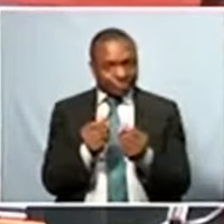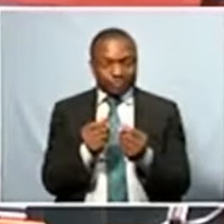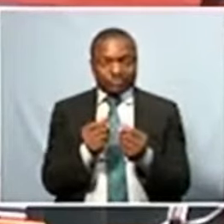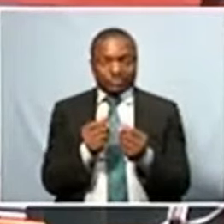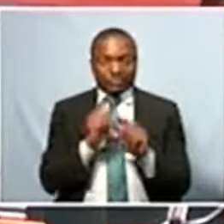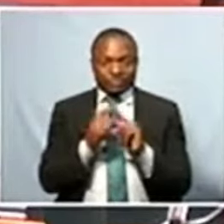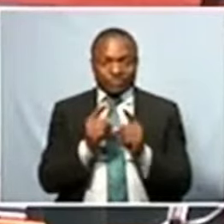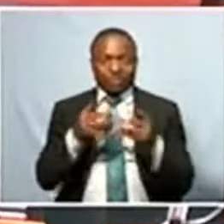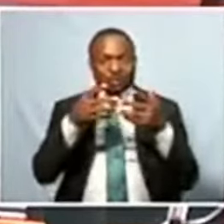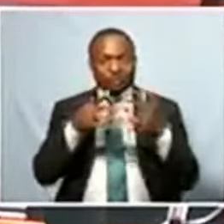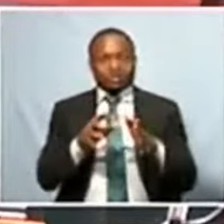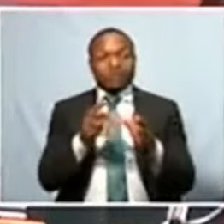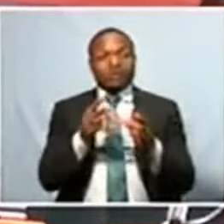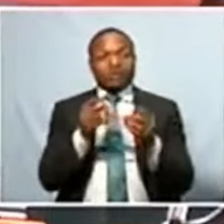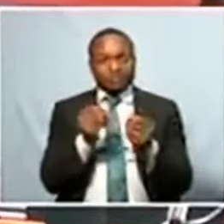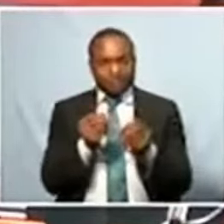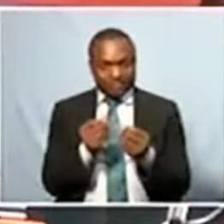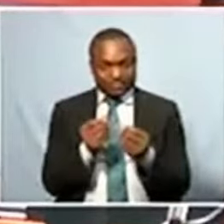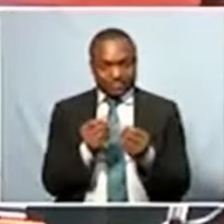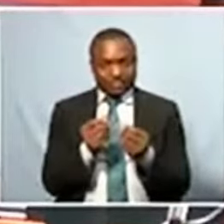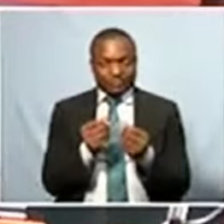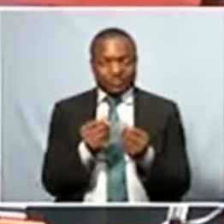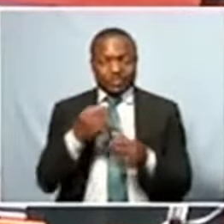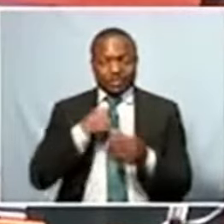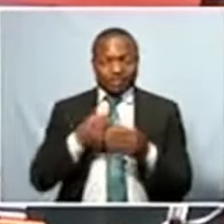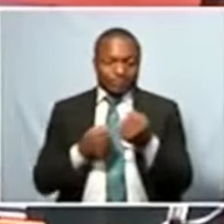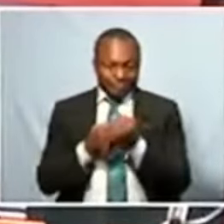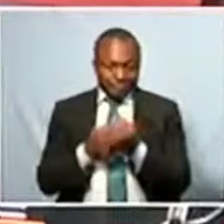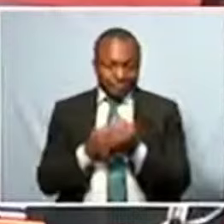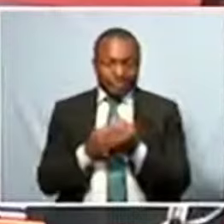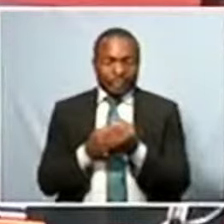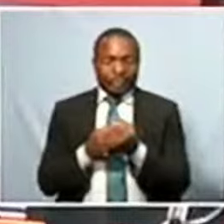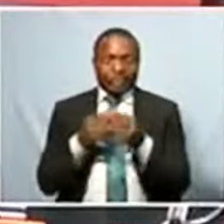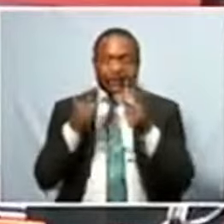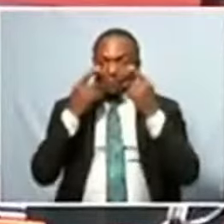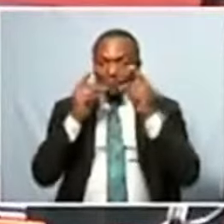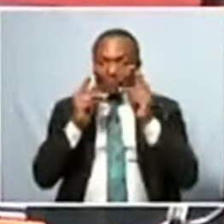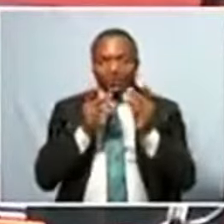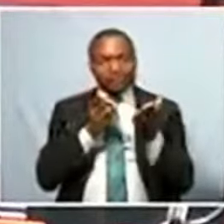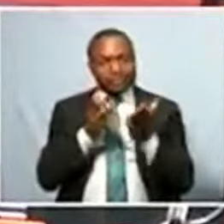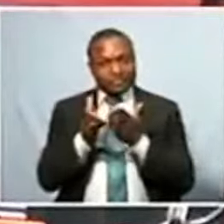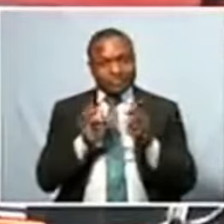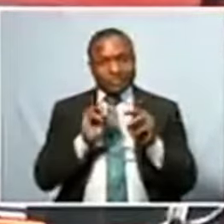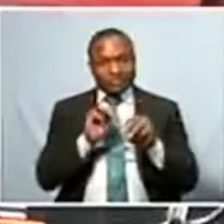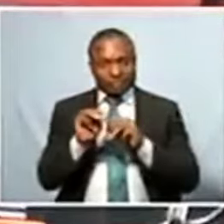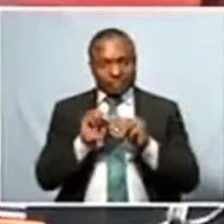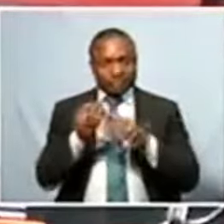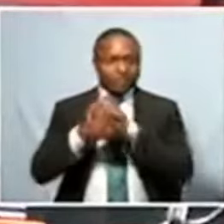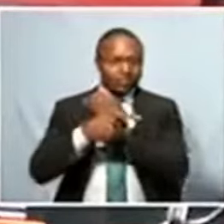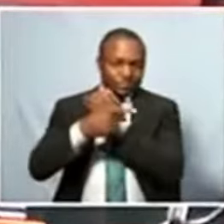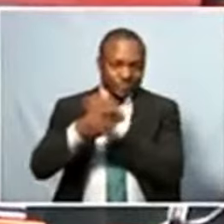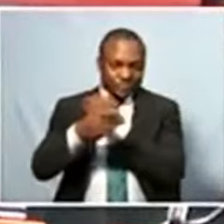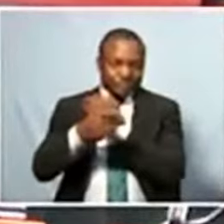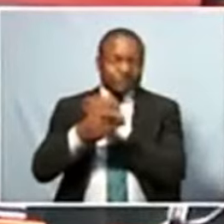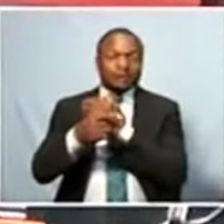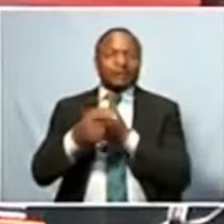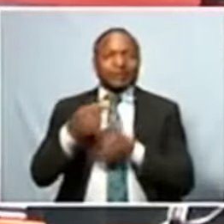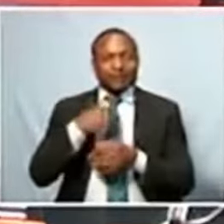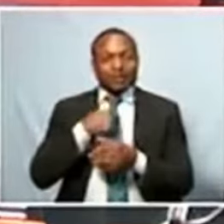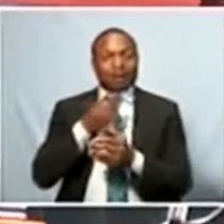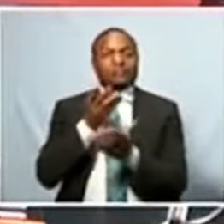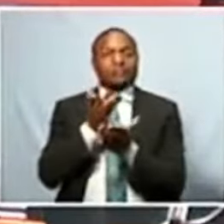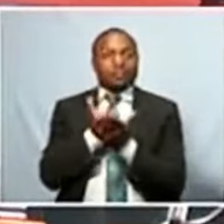actually a waste of public resources. As I support Public Service Management Division, I